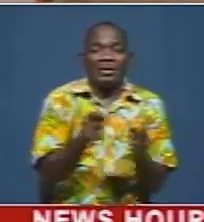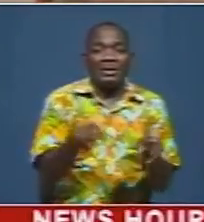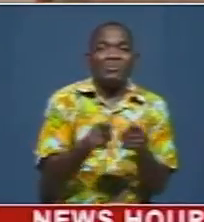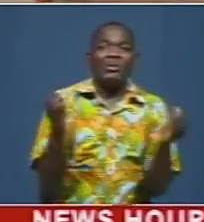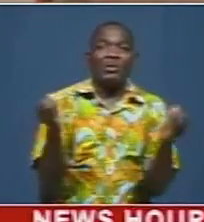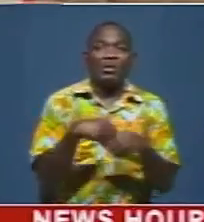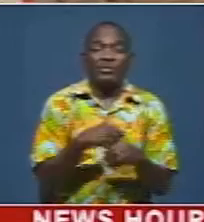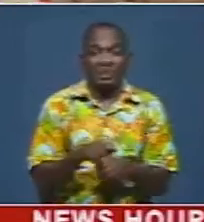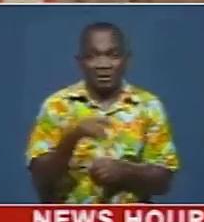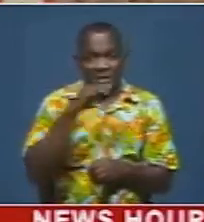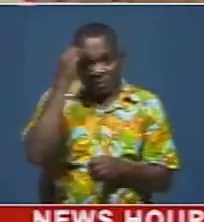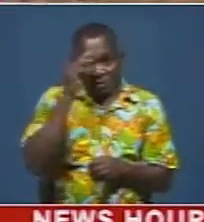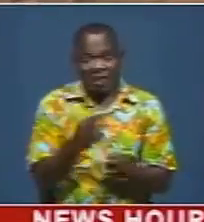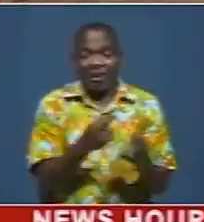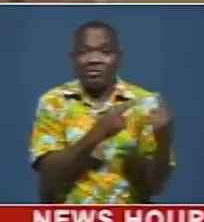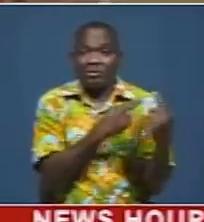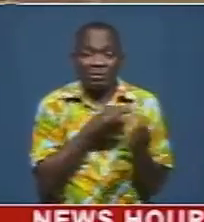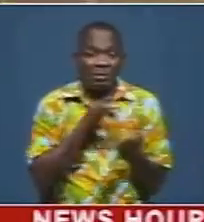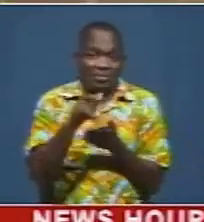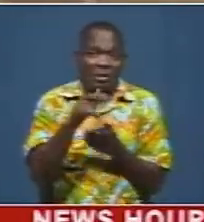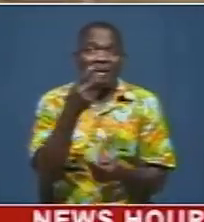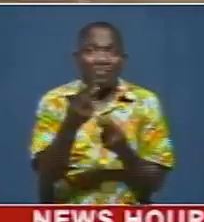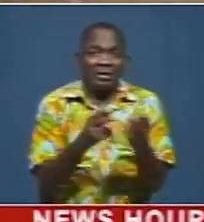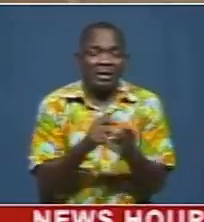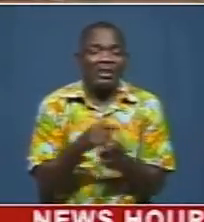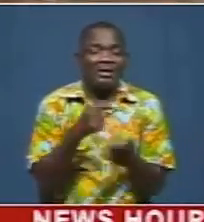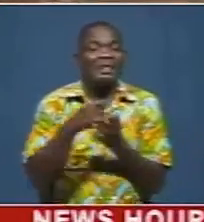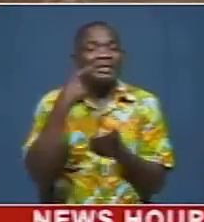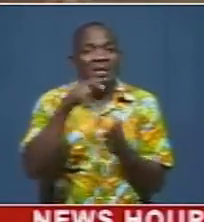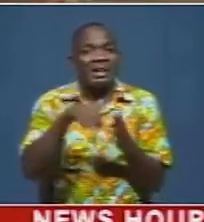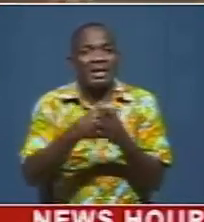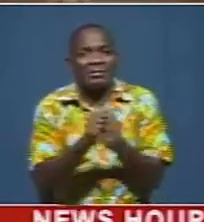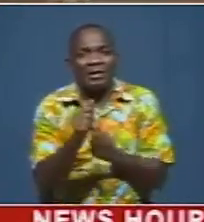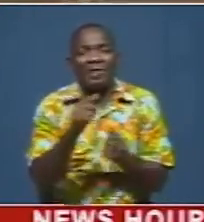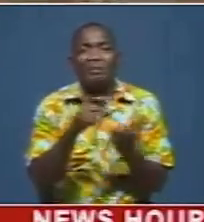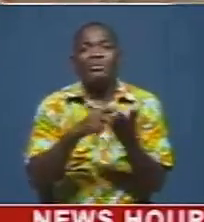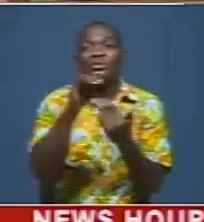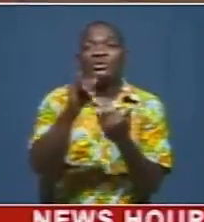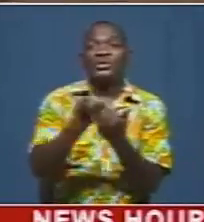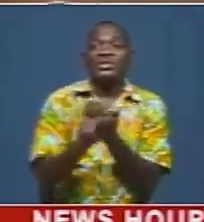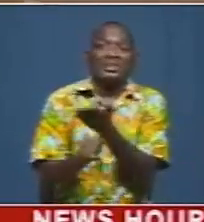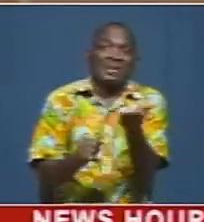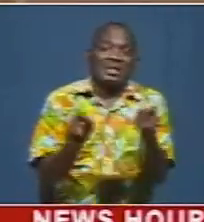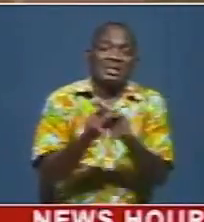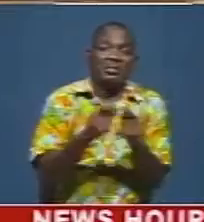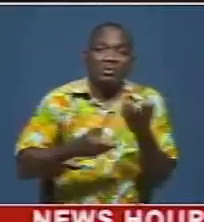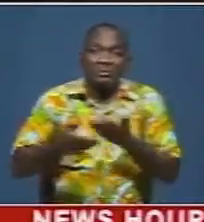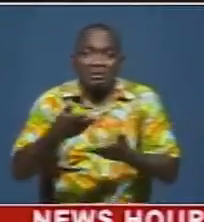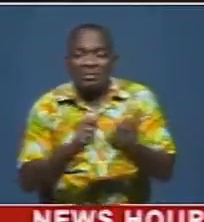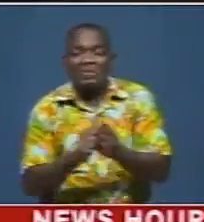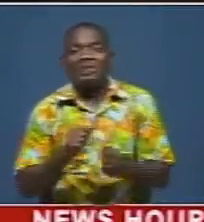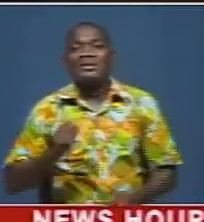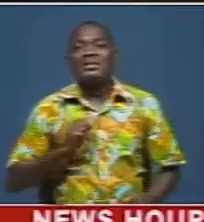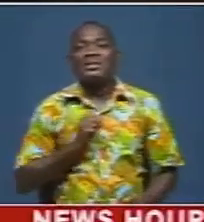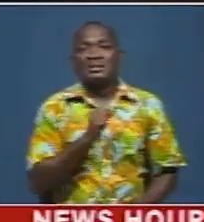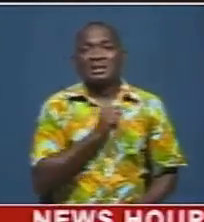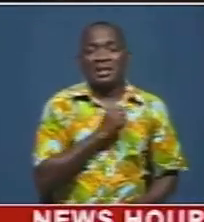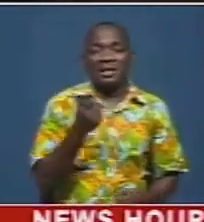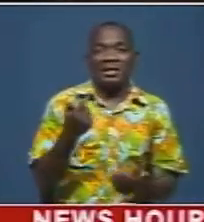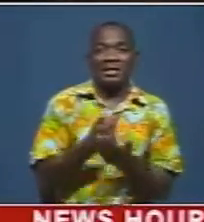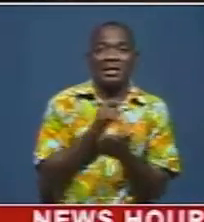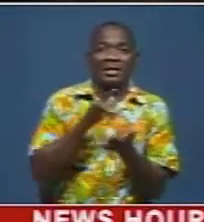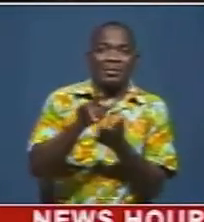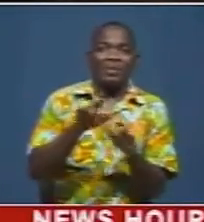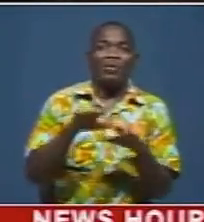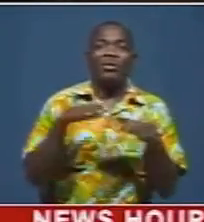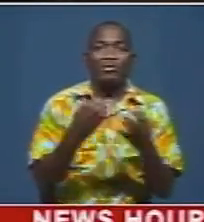The aviation minister's visit was therefore to assess the progress of work and to interact with staff of the Ghana Airport